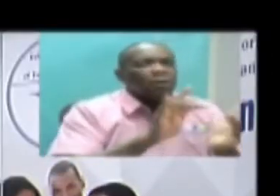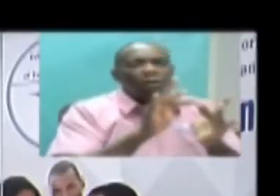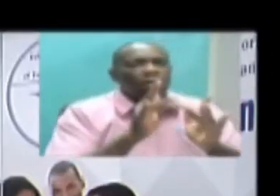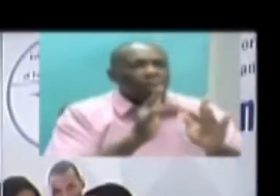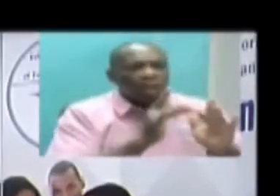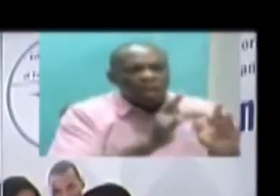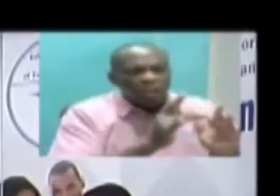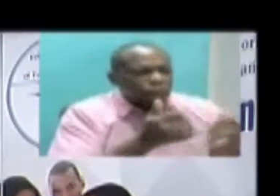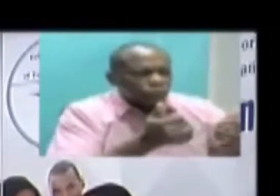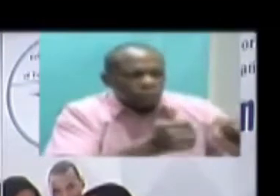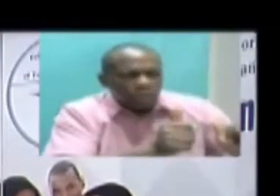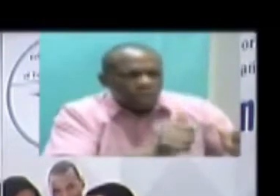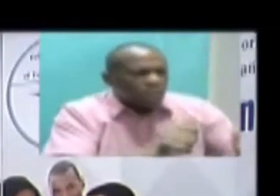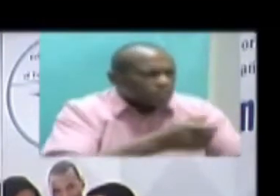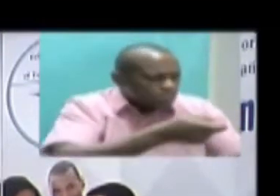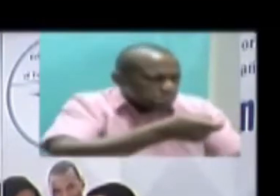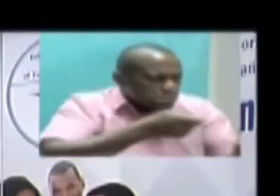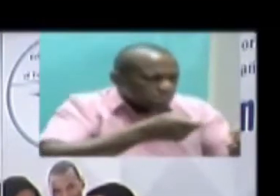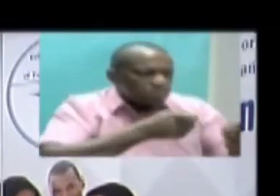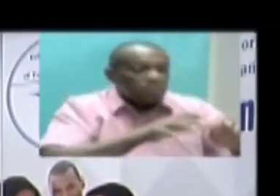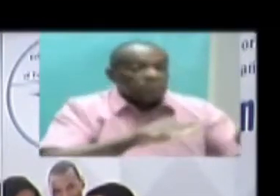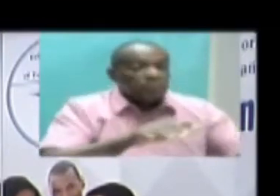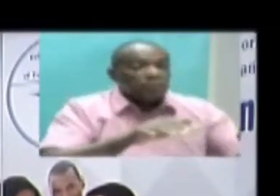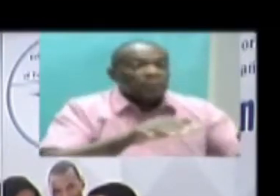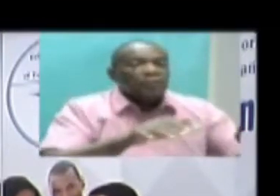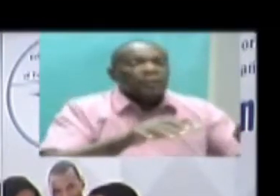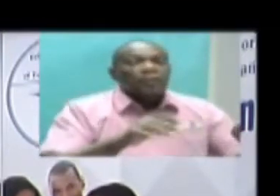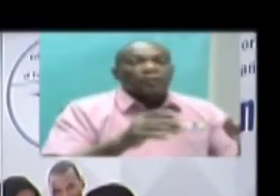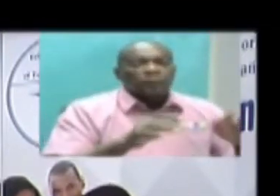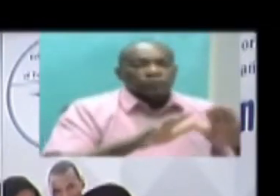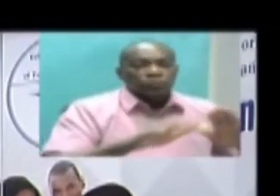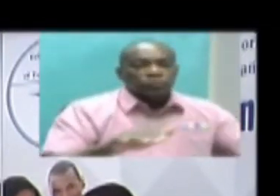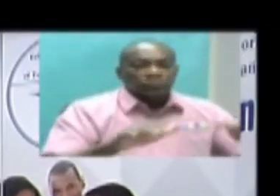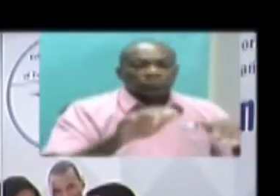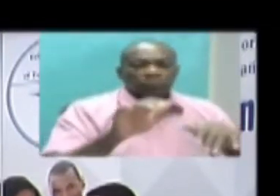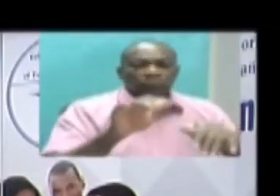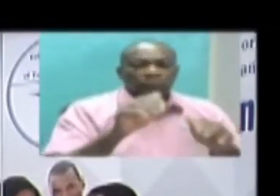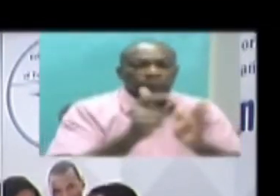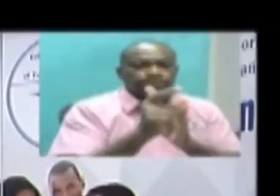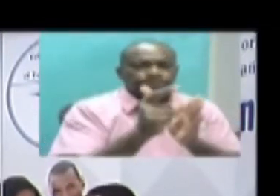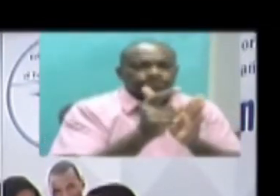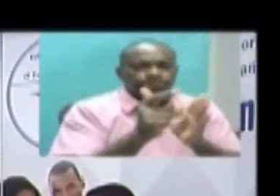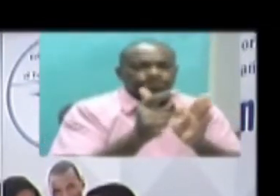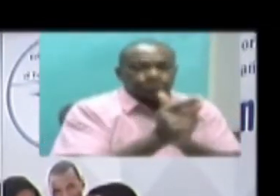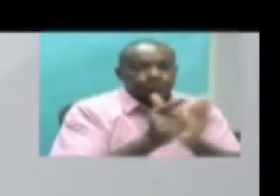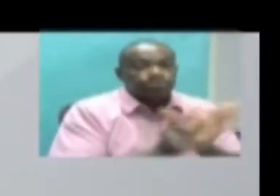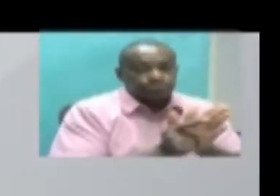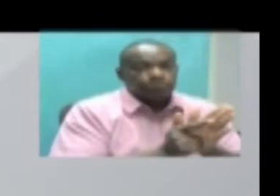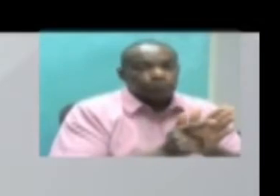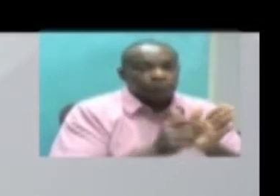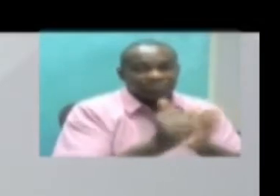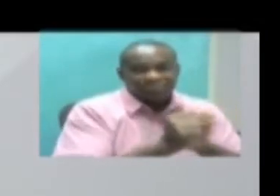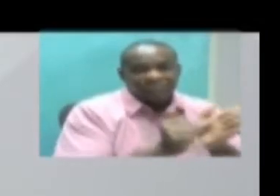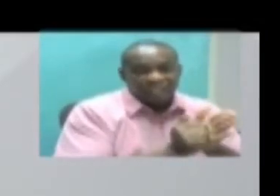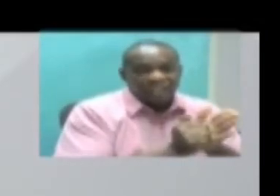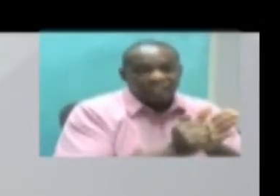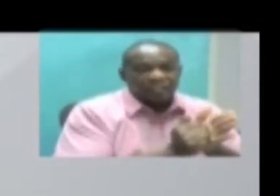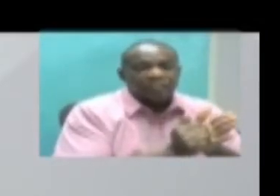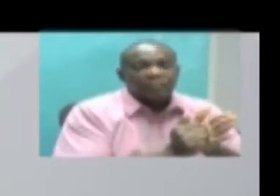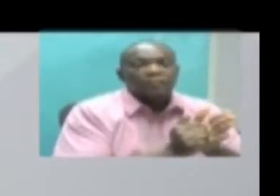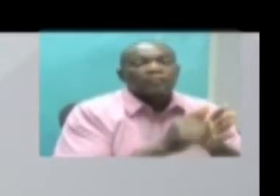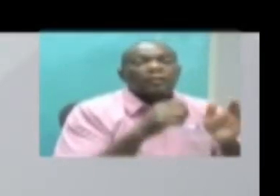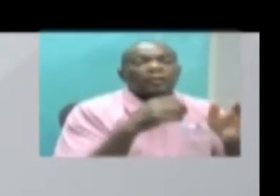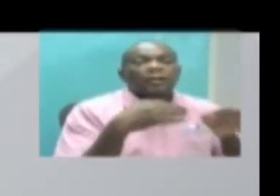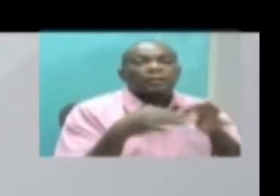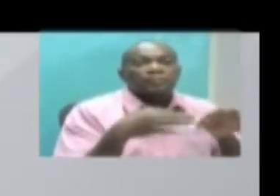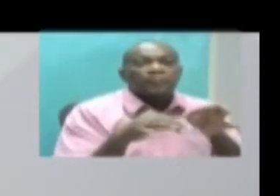The Children's Act, Chapter 4601, Section 25 says, because we want the public to understand that there are things that have